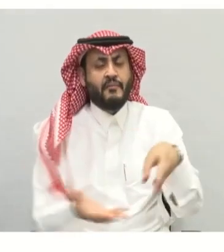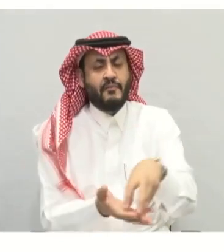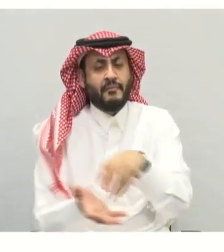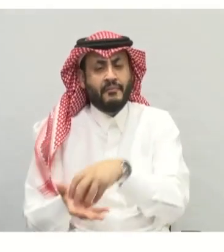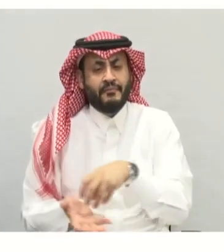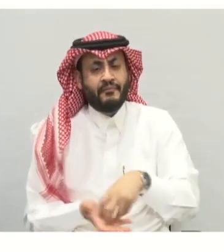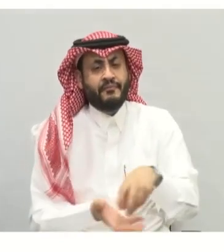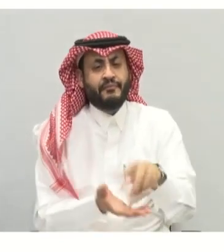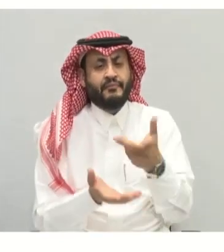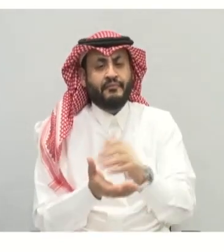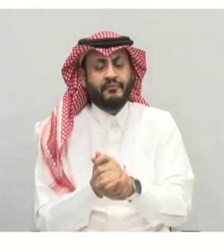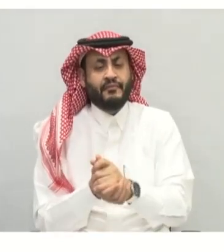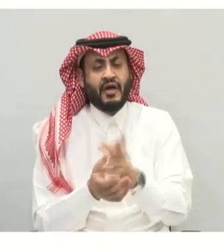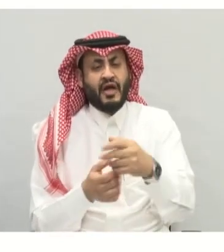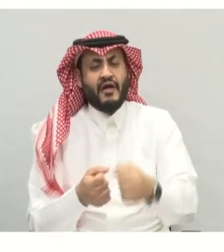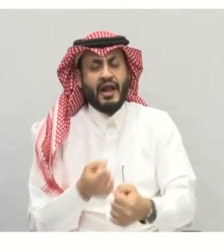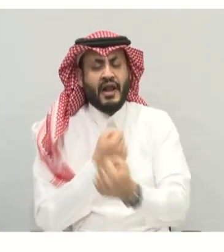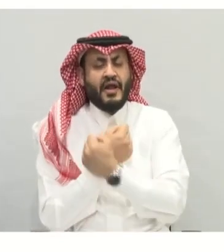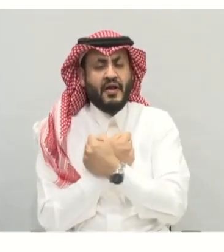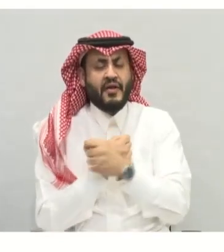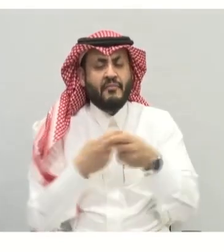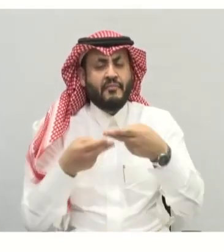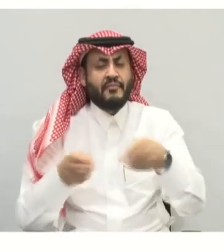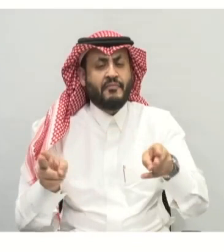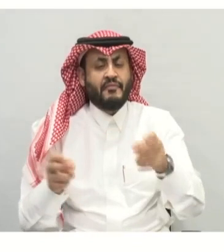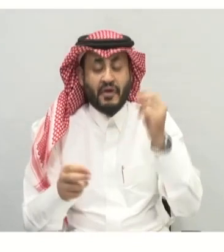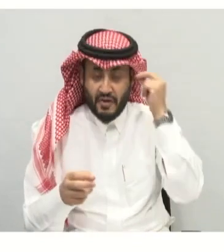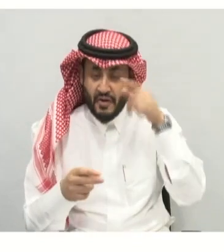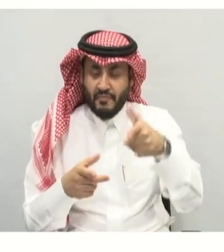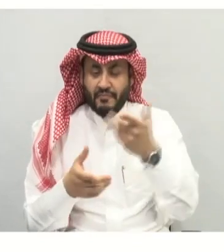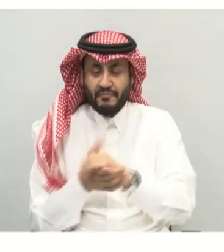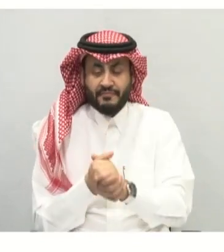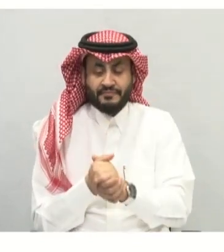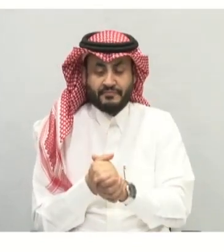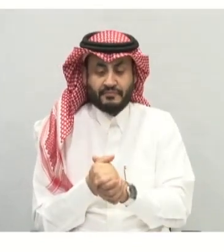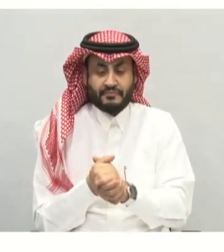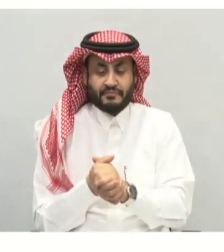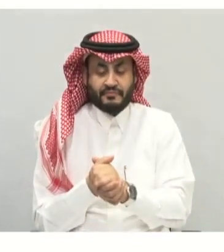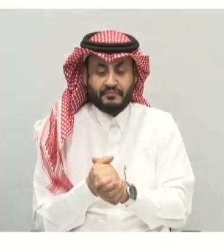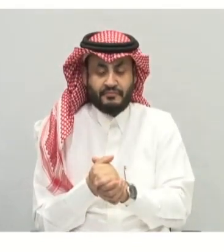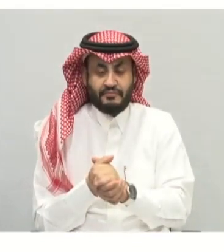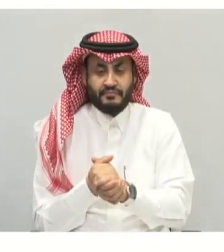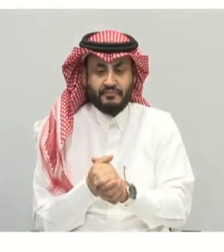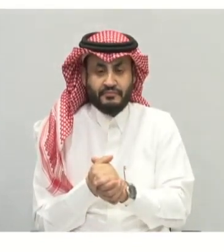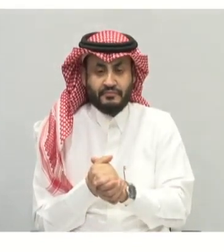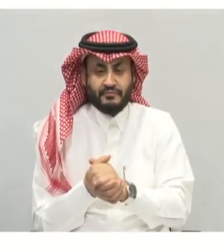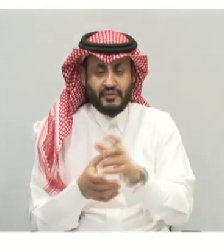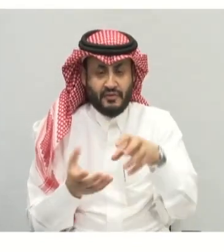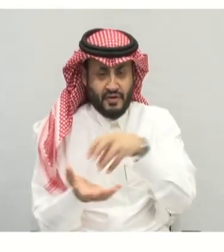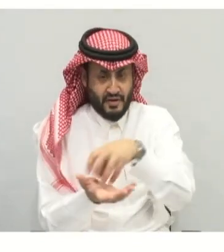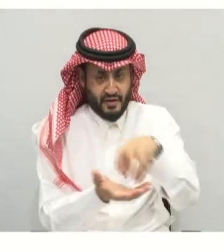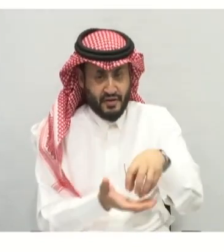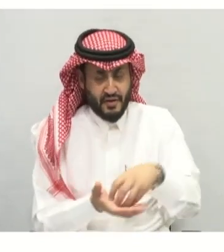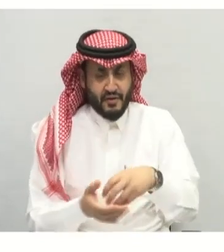countries and what are some of the cultural differences that you know about so here we talked about some of the